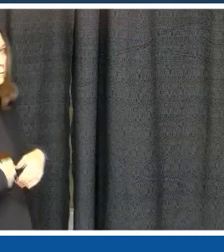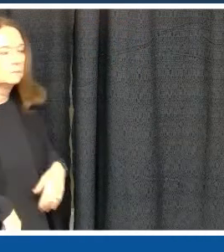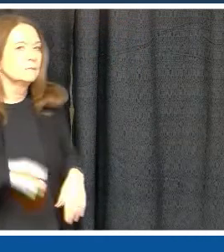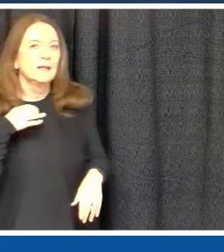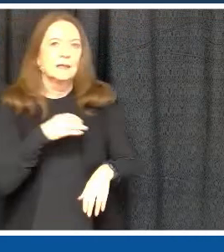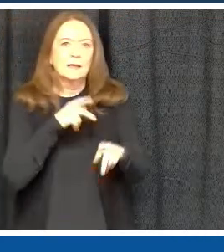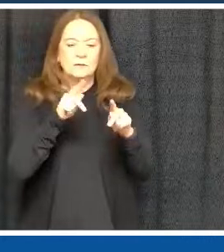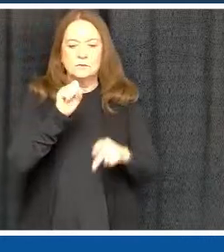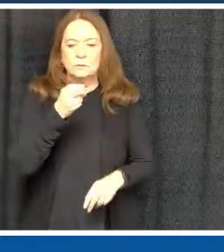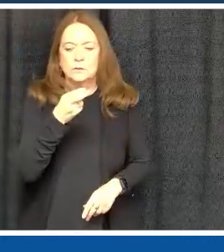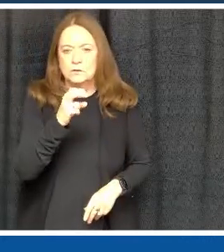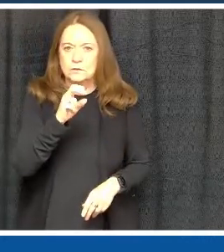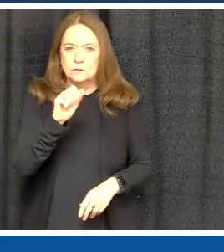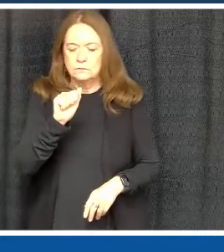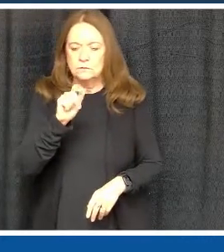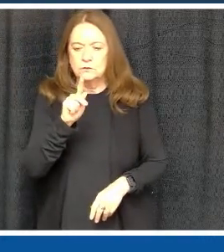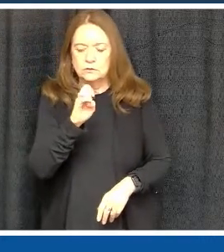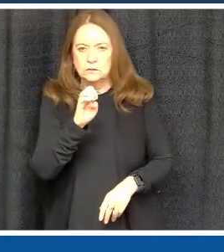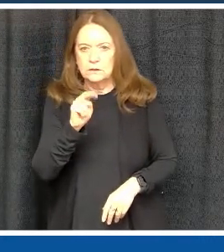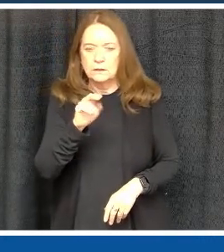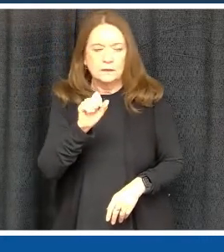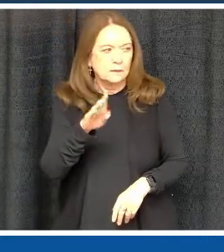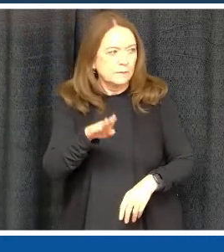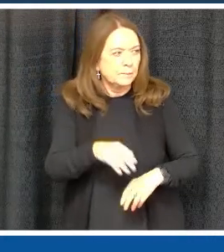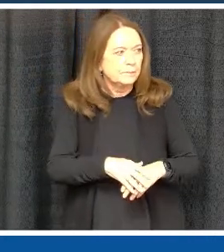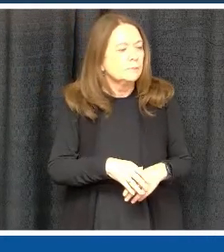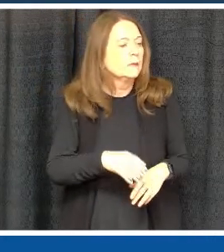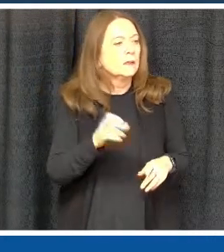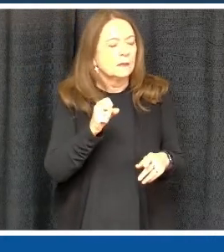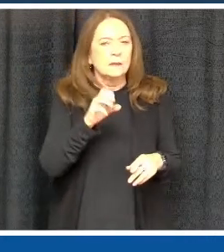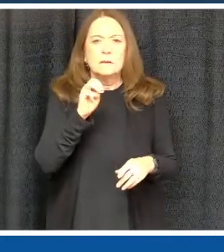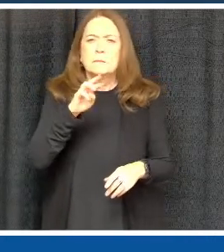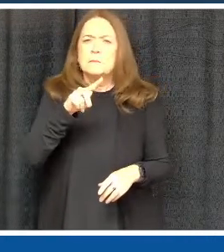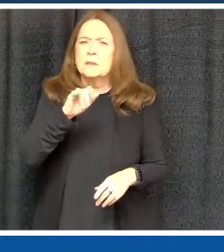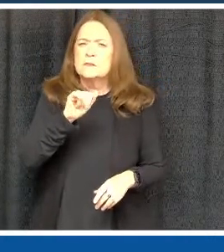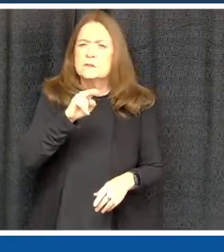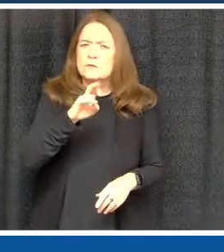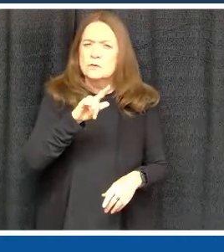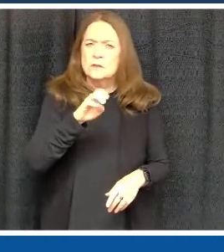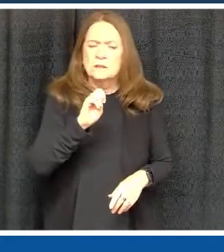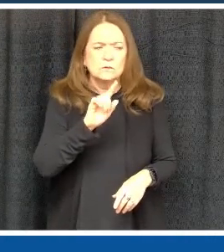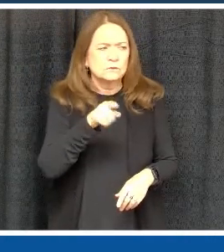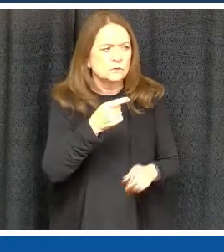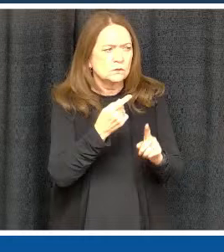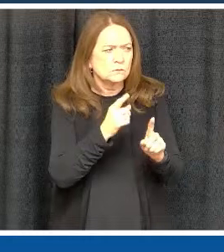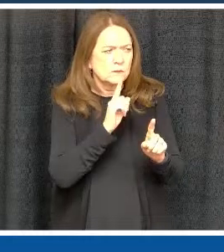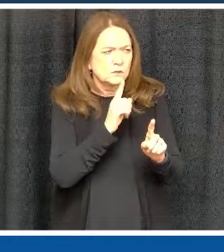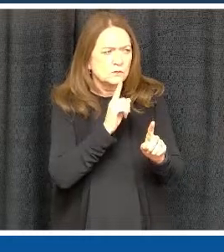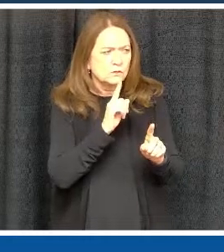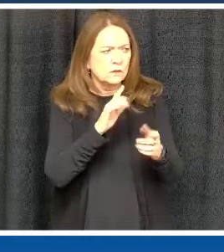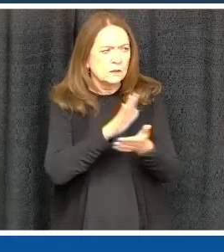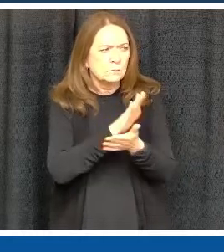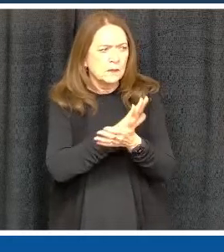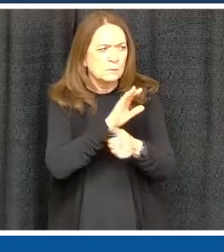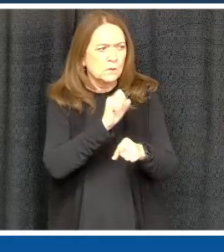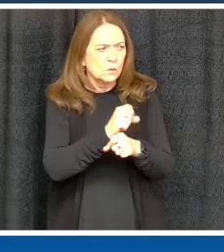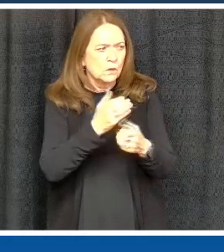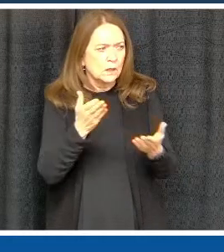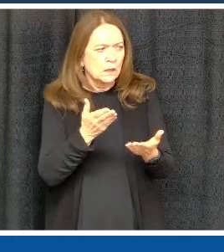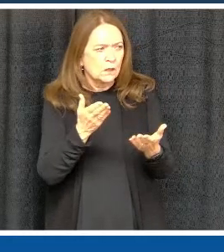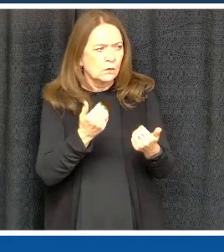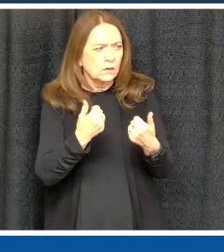Councilperson Shekinah, you're recognized. Yes, thank you, Mayor. Mr. Tindall, just a confirmation, in the paperwork here, it has 50